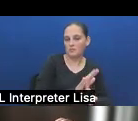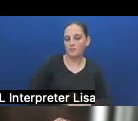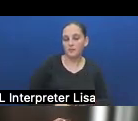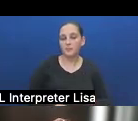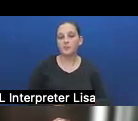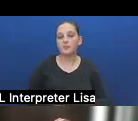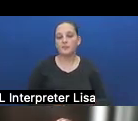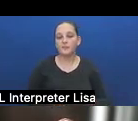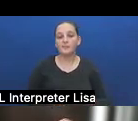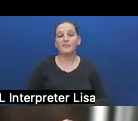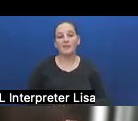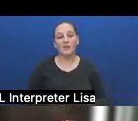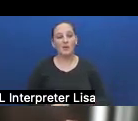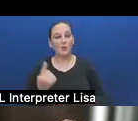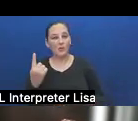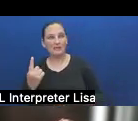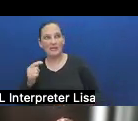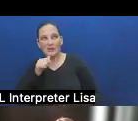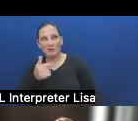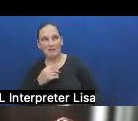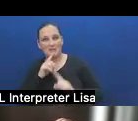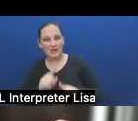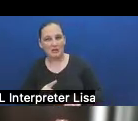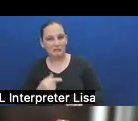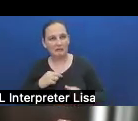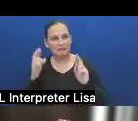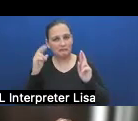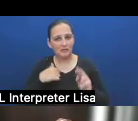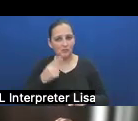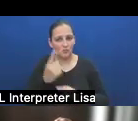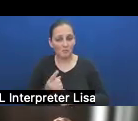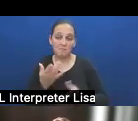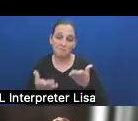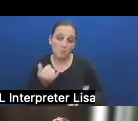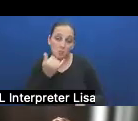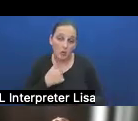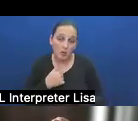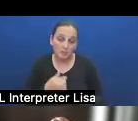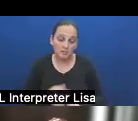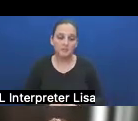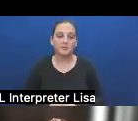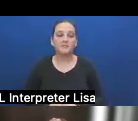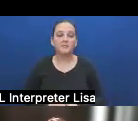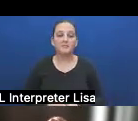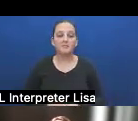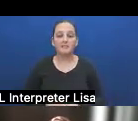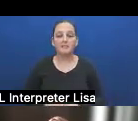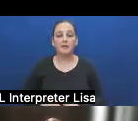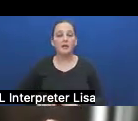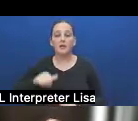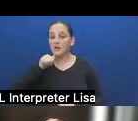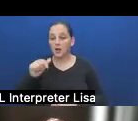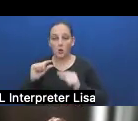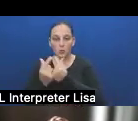is the answer I don't have, but I hope I'm right. And I might be wrong though. Not a group assignment,